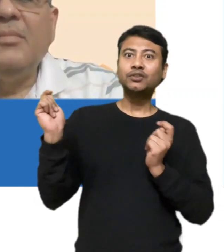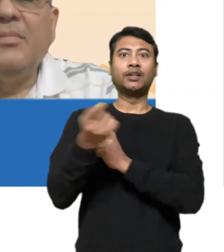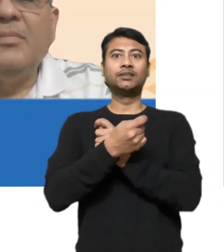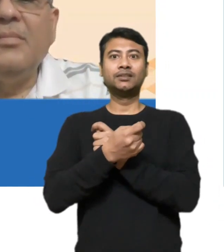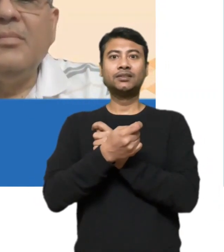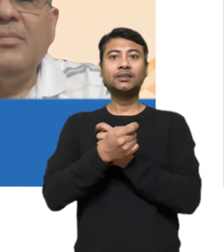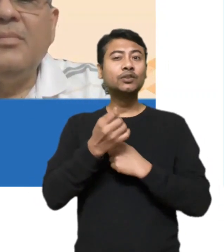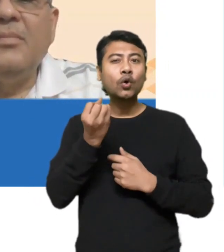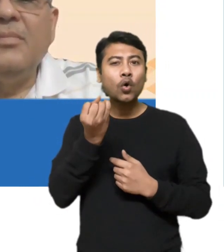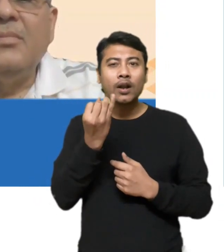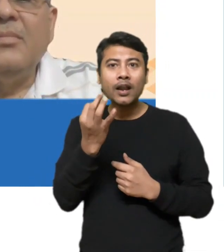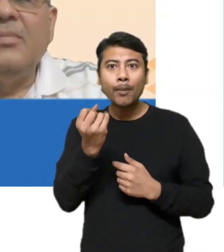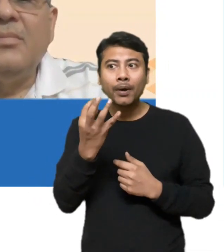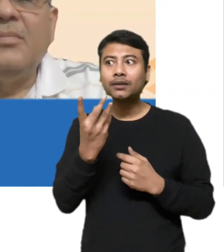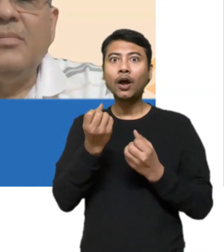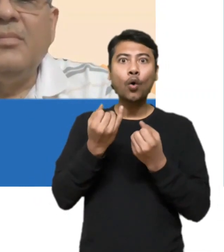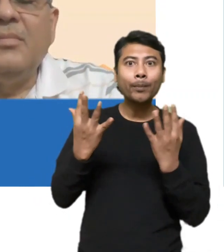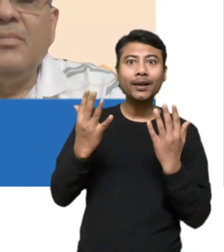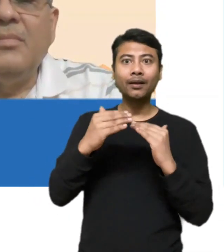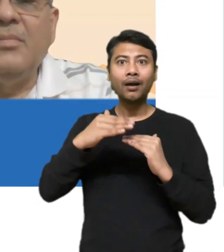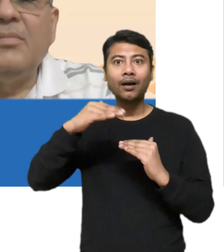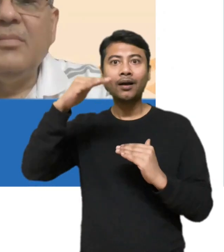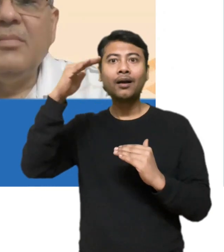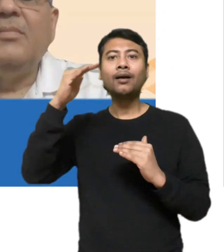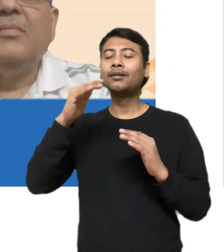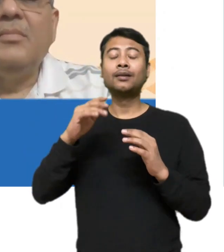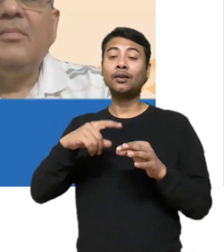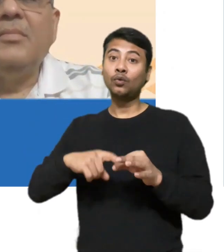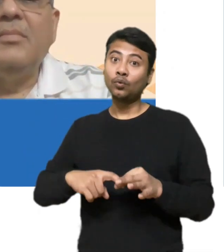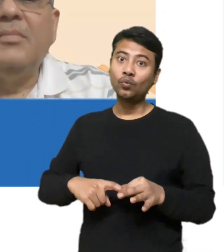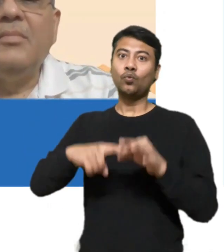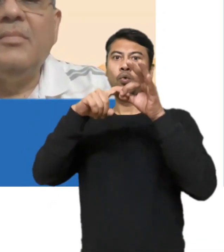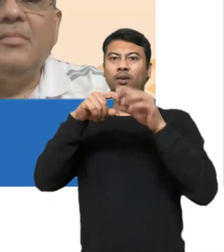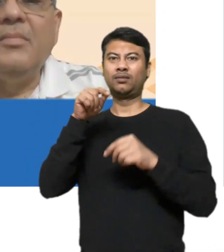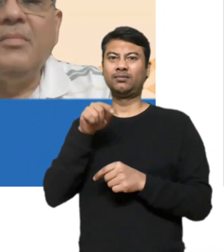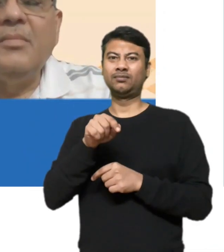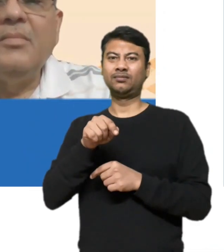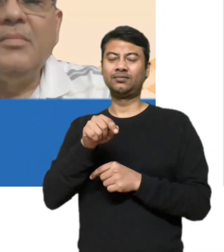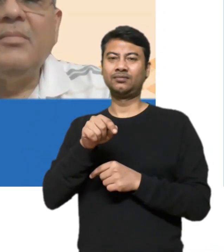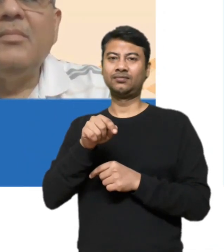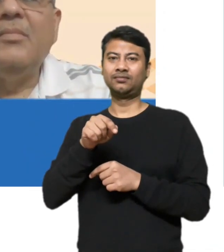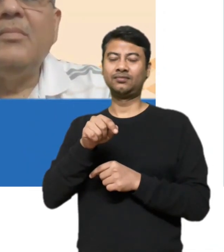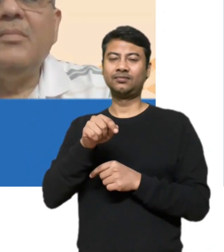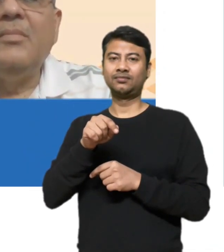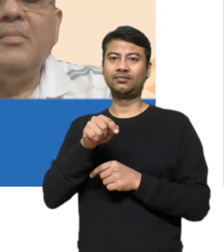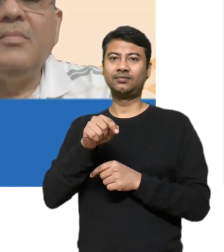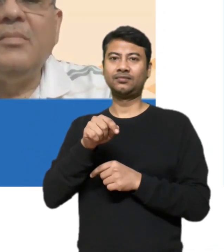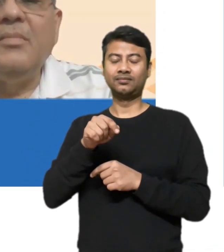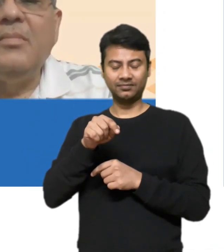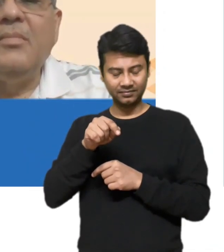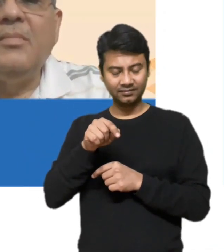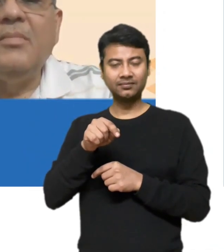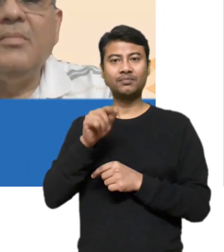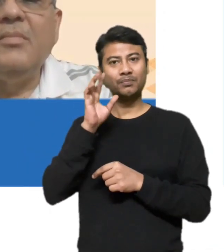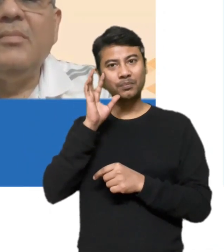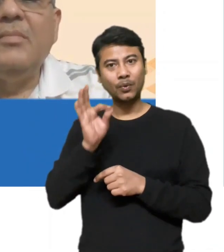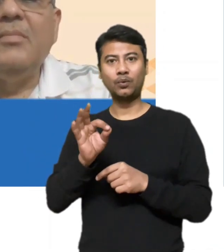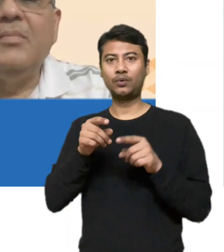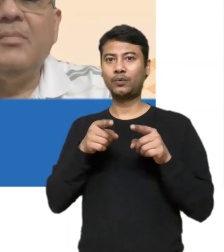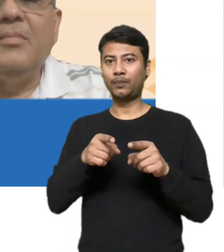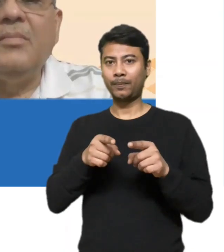quantity, and it's the quality. And I know that our focus is